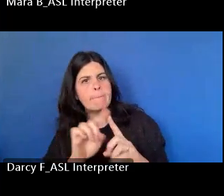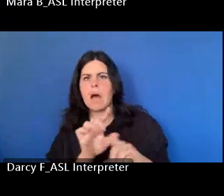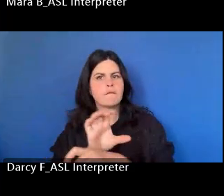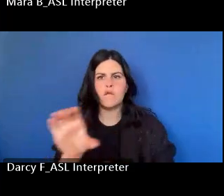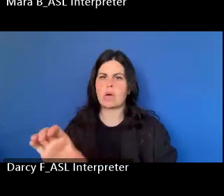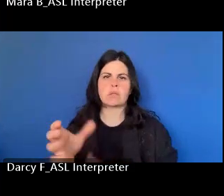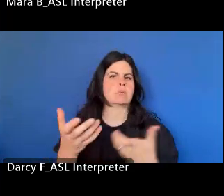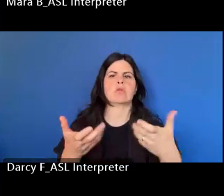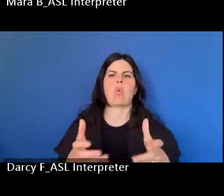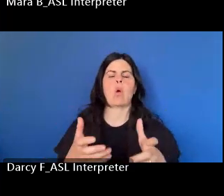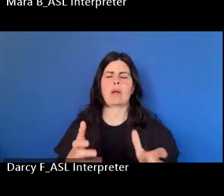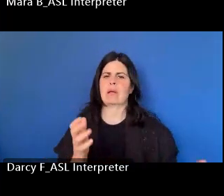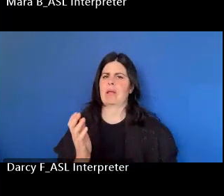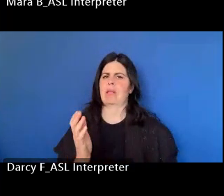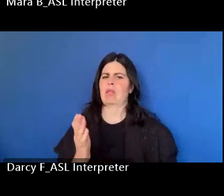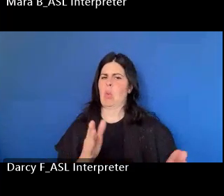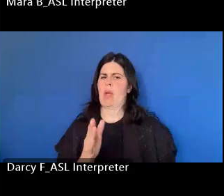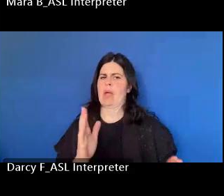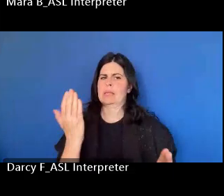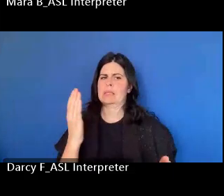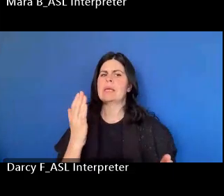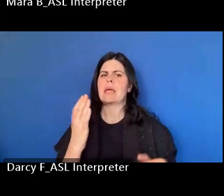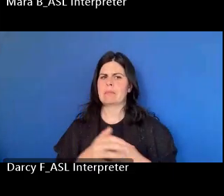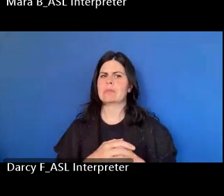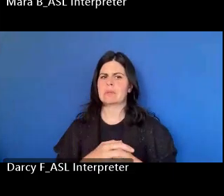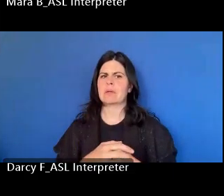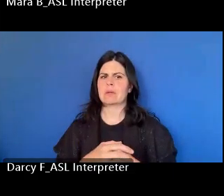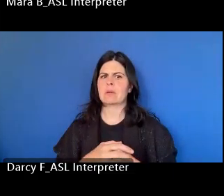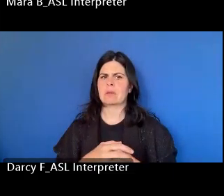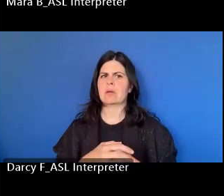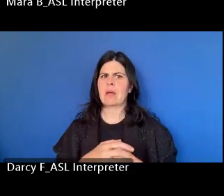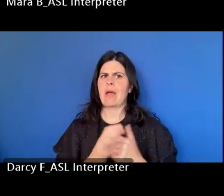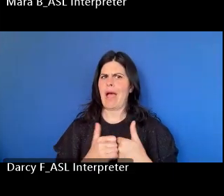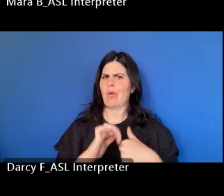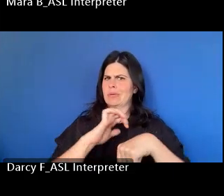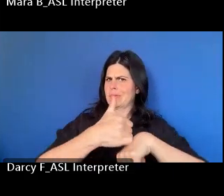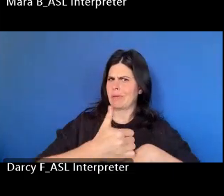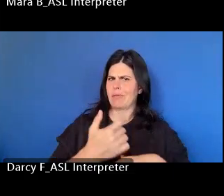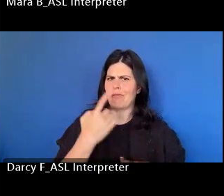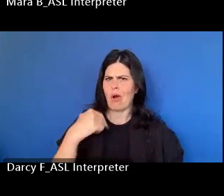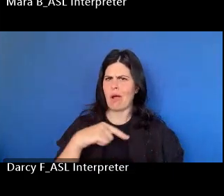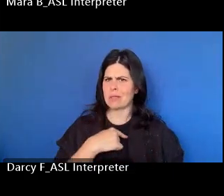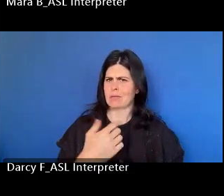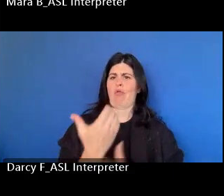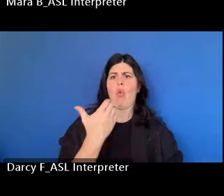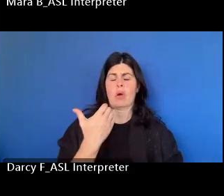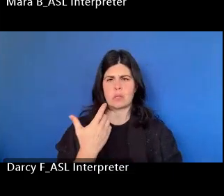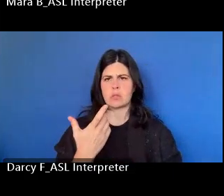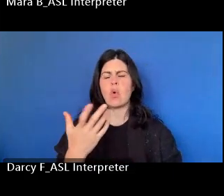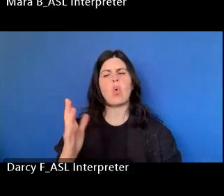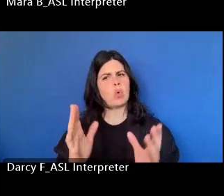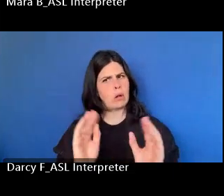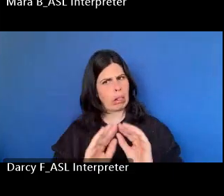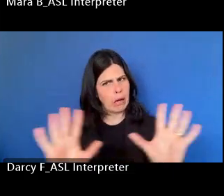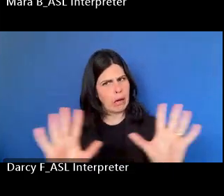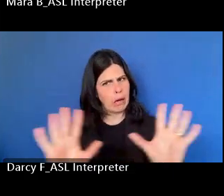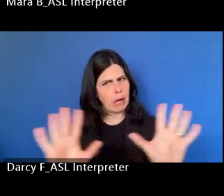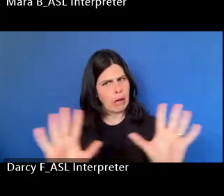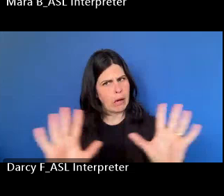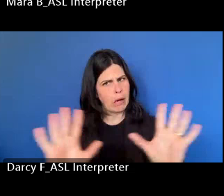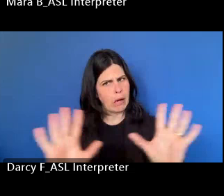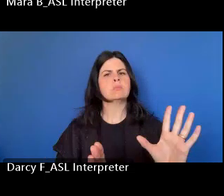the way it seems things are being orchestrated. And so I want to state clearly that this community